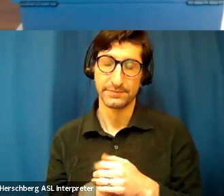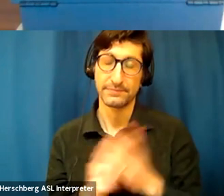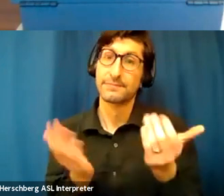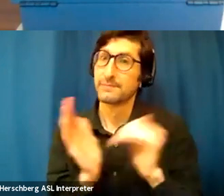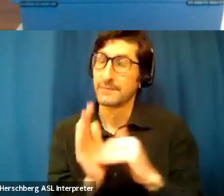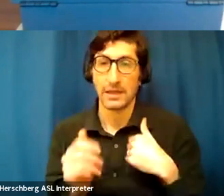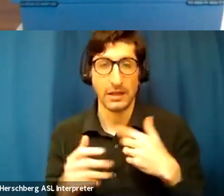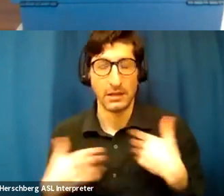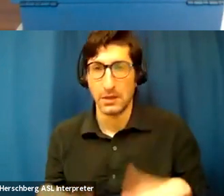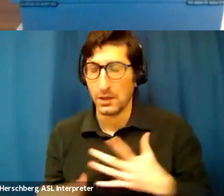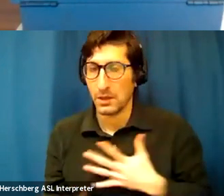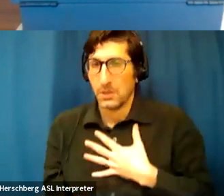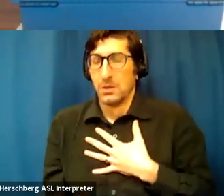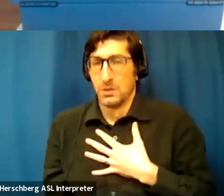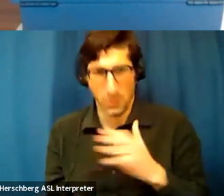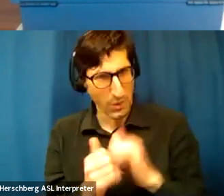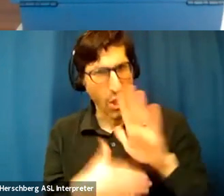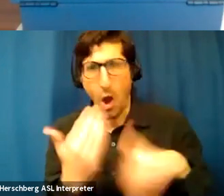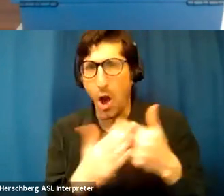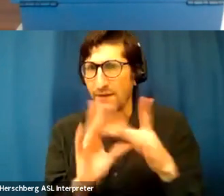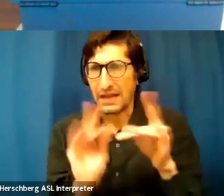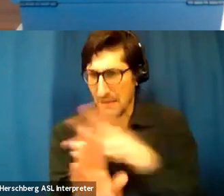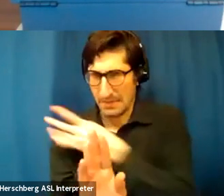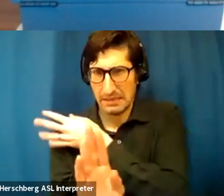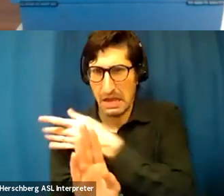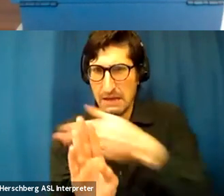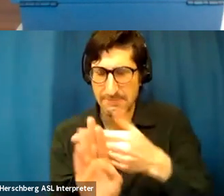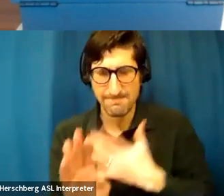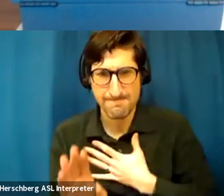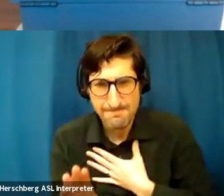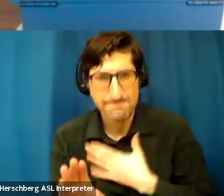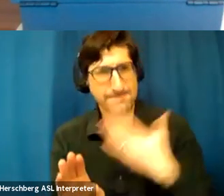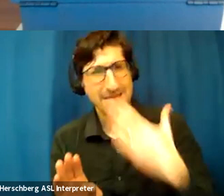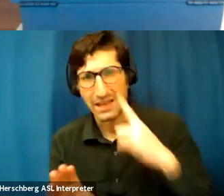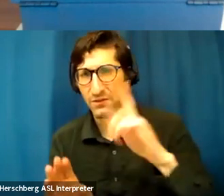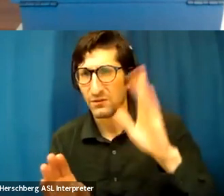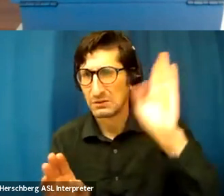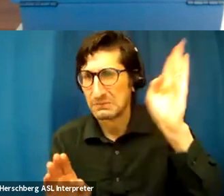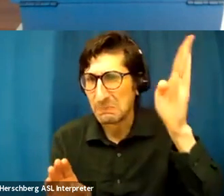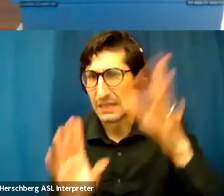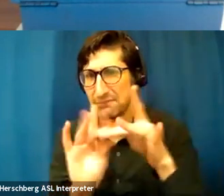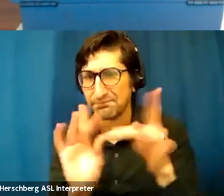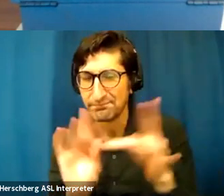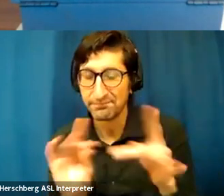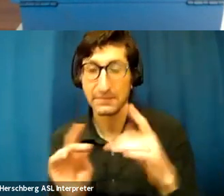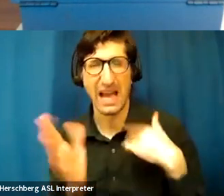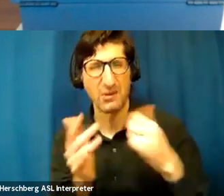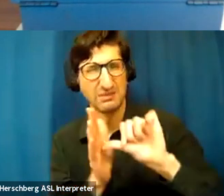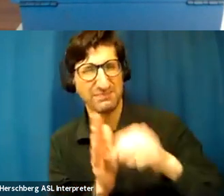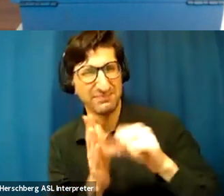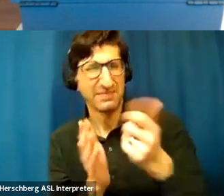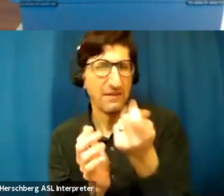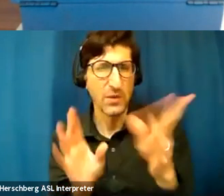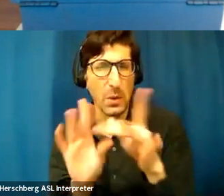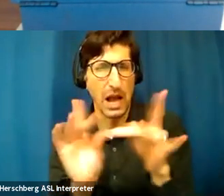all the people who spoke before me. Thank you so much for sharing. And I wanna just reiterate some of the comments that I heard